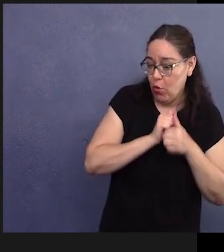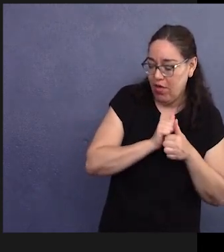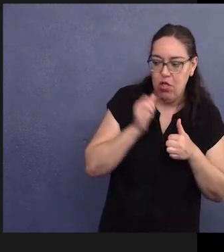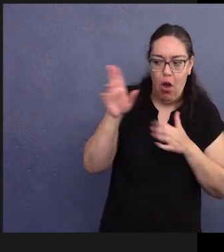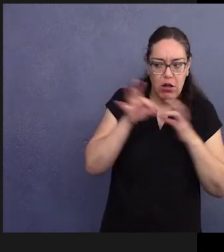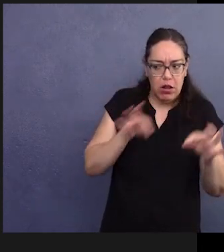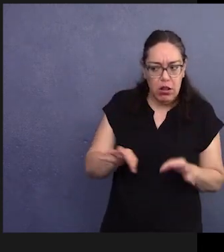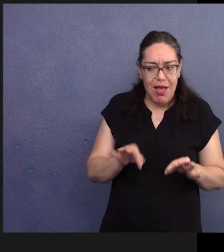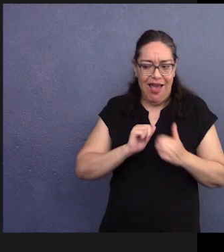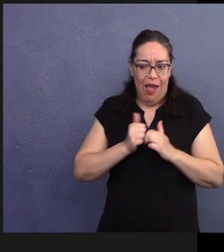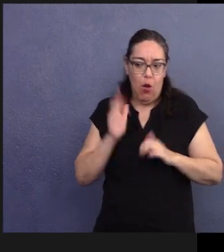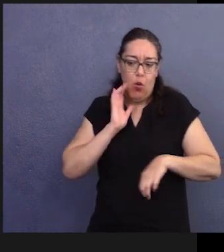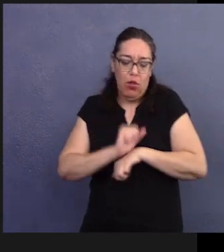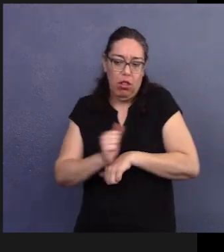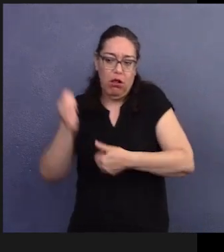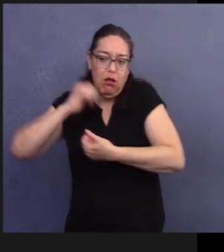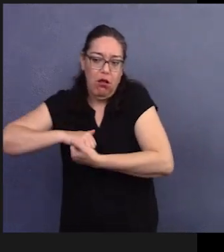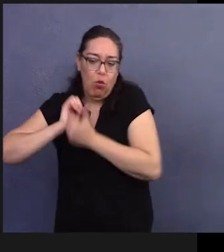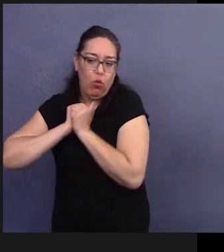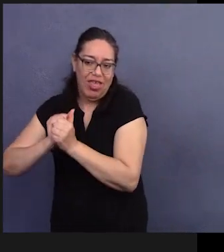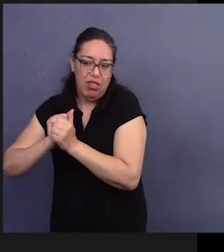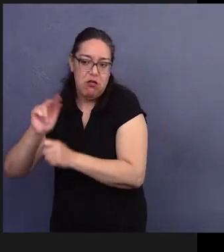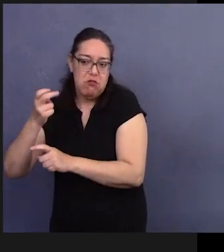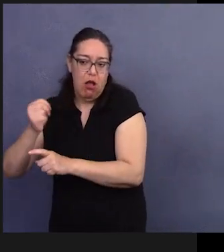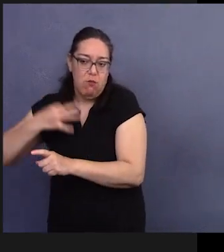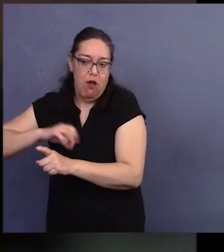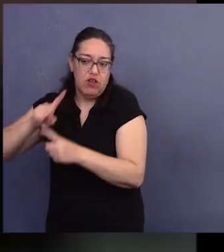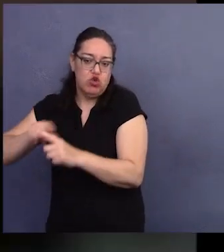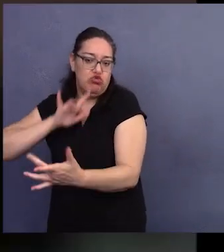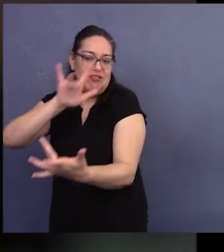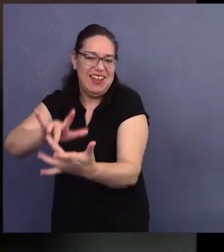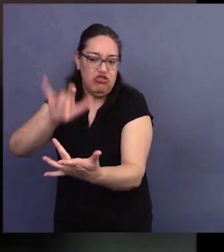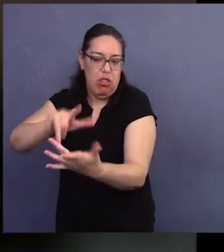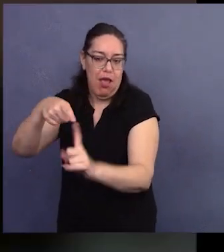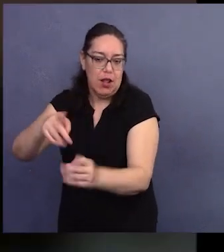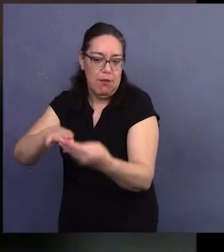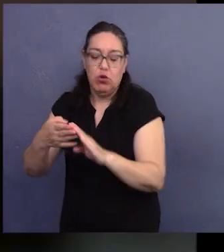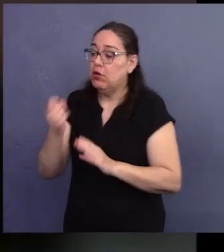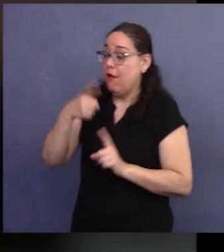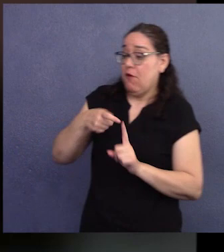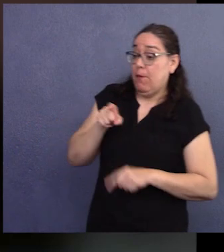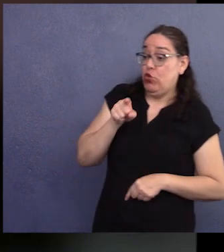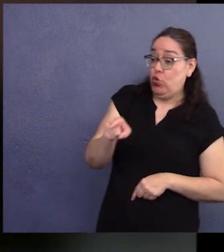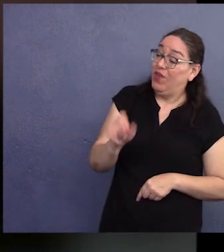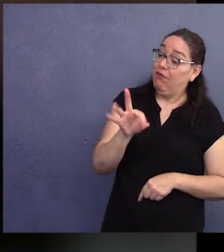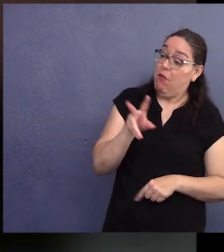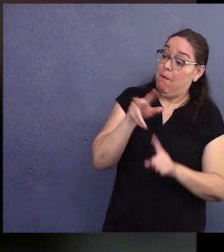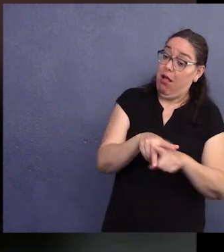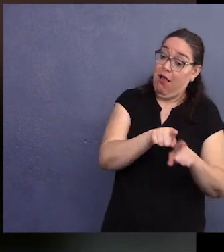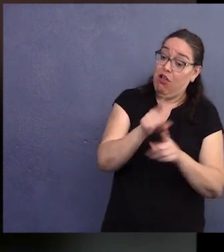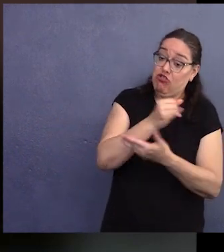working with a nonprofit to reach the demographic? It's going to be coming from you if you're applying as an